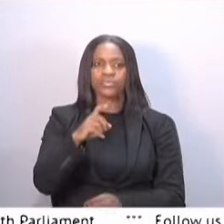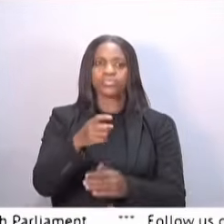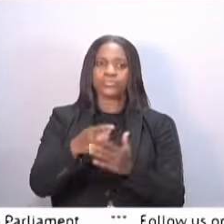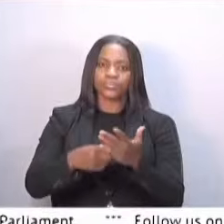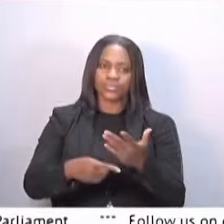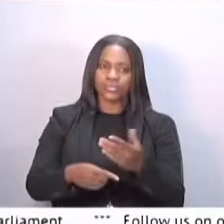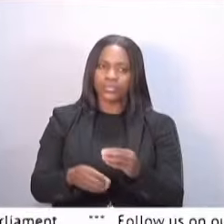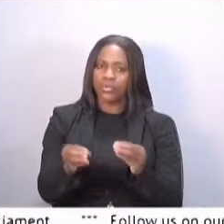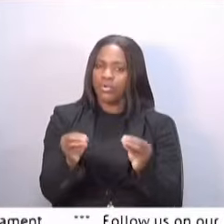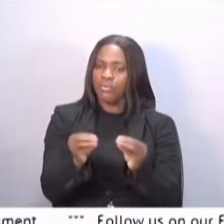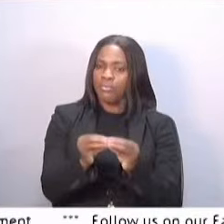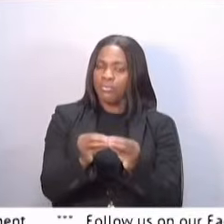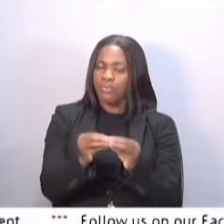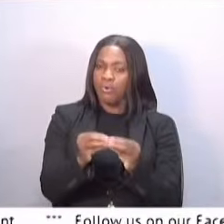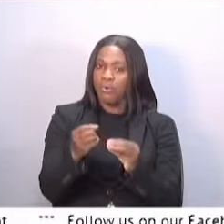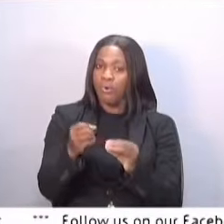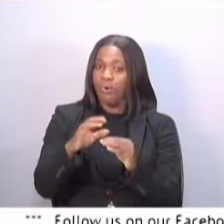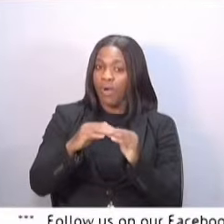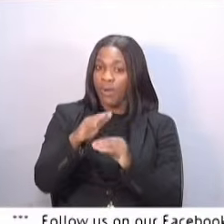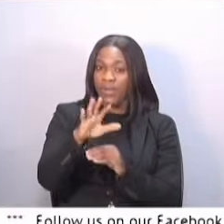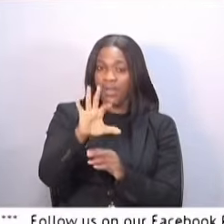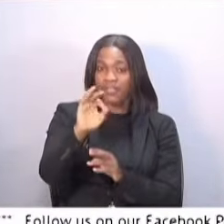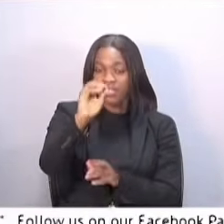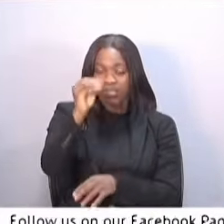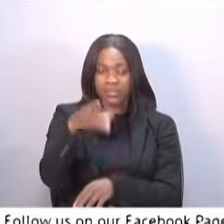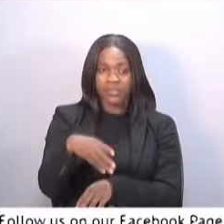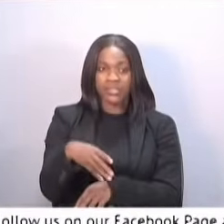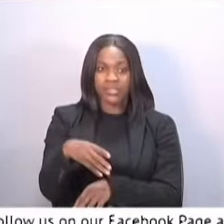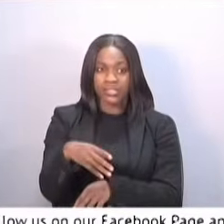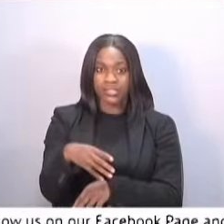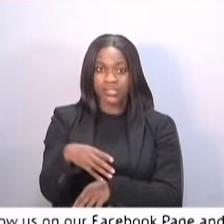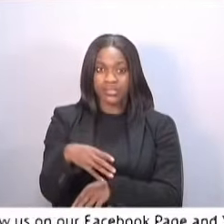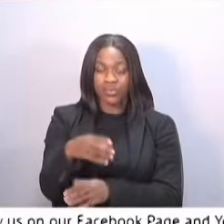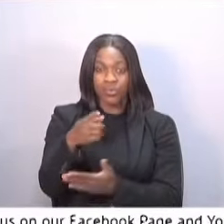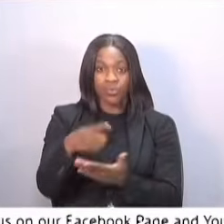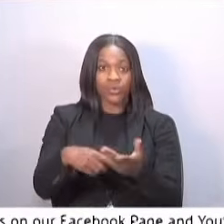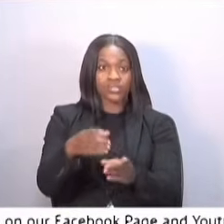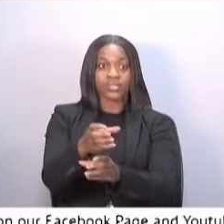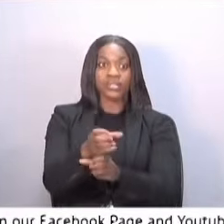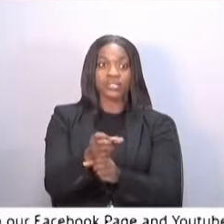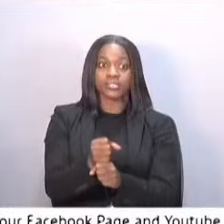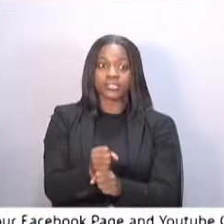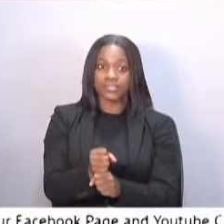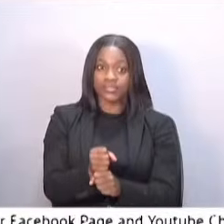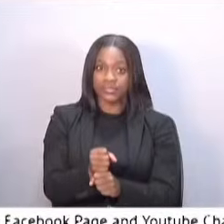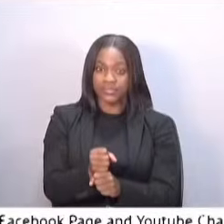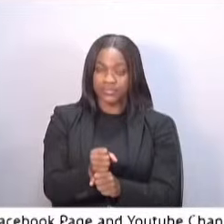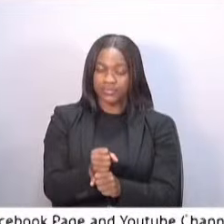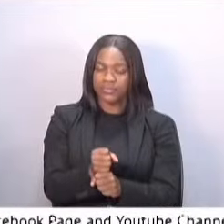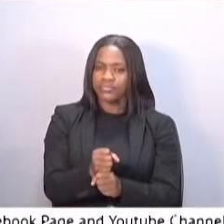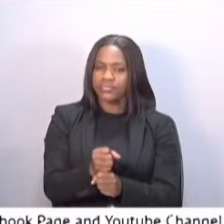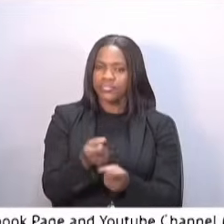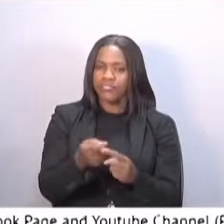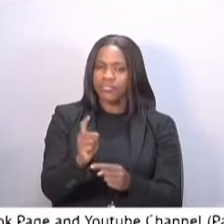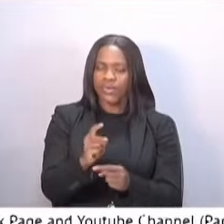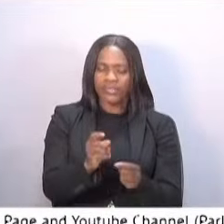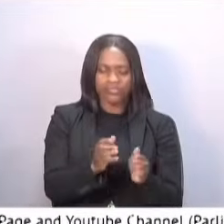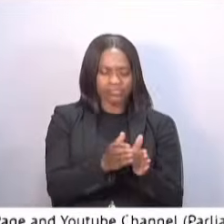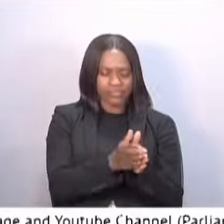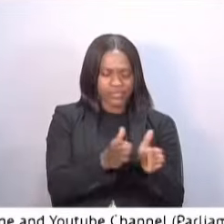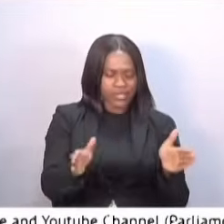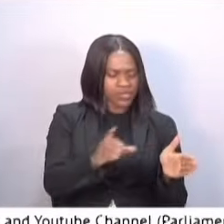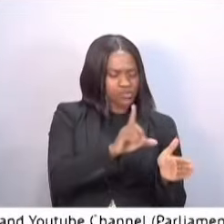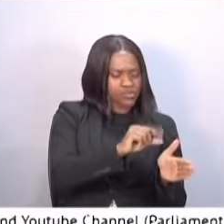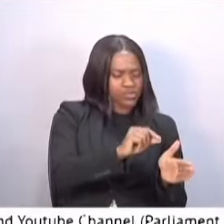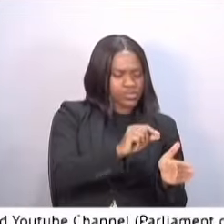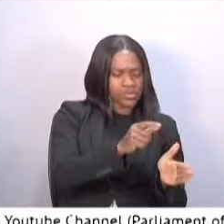more than 90% of the achievement occurred between 2020 all